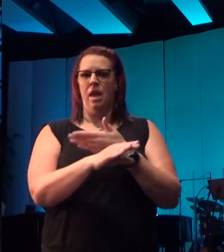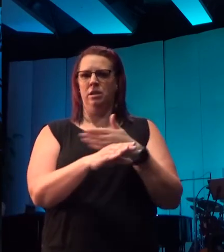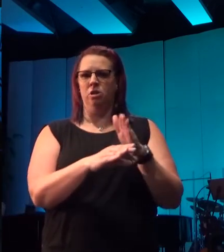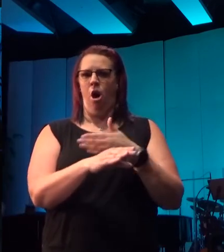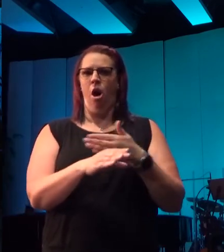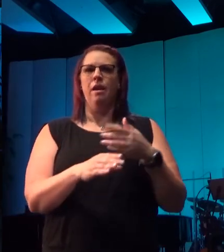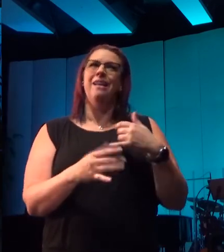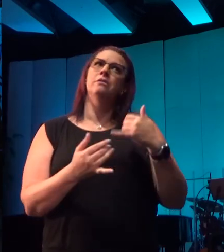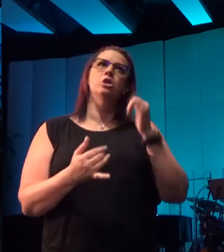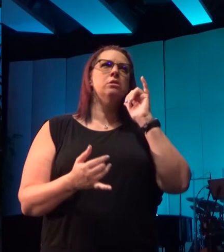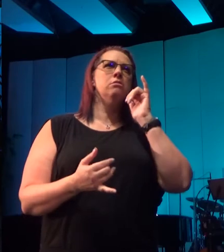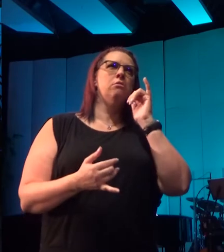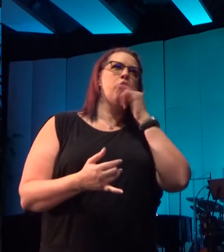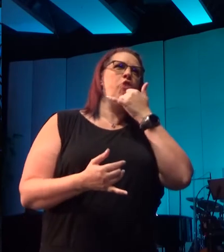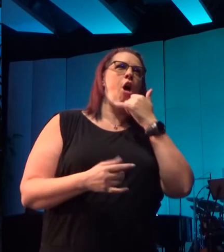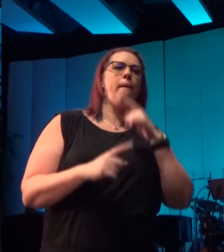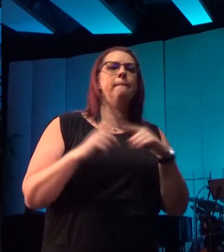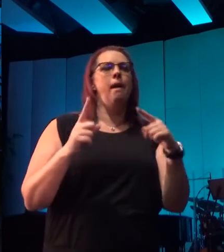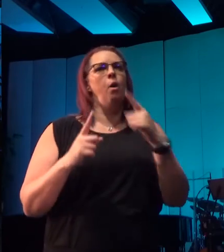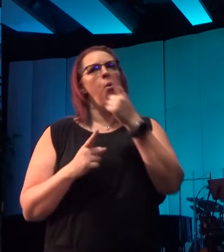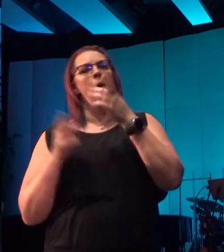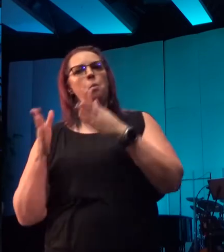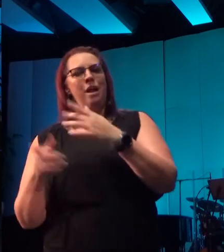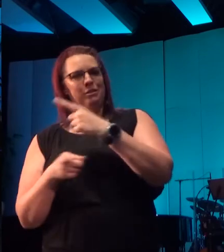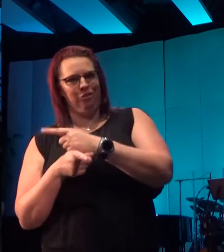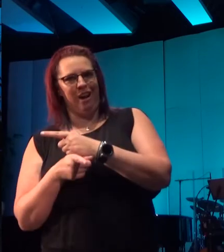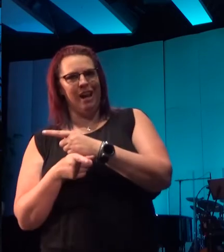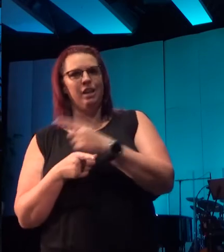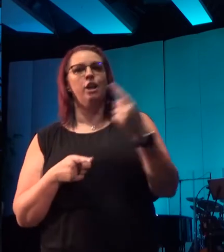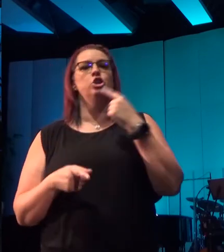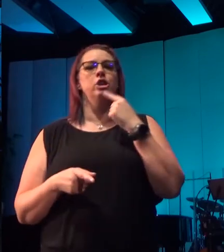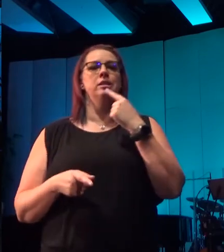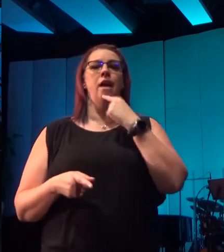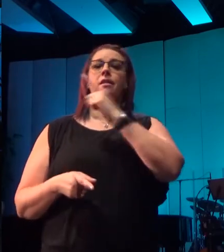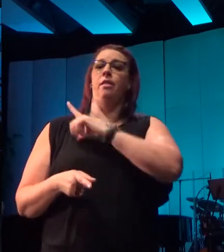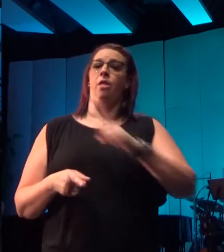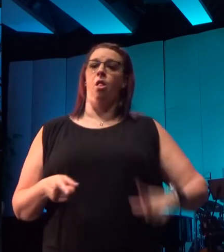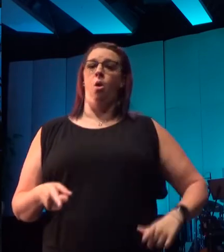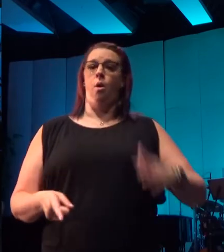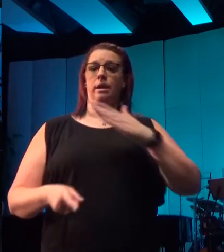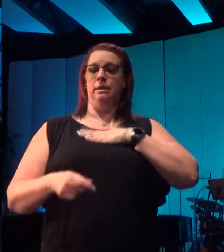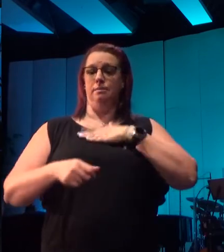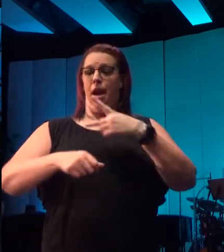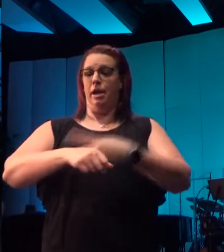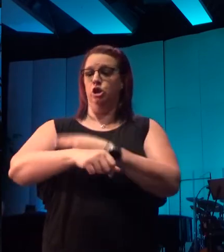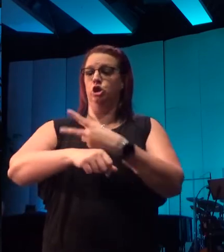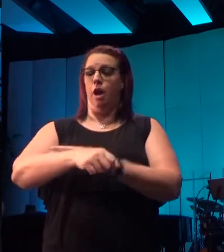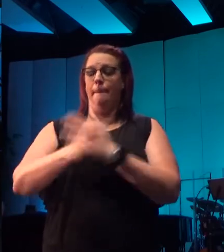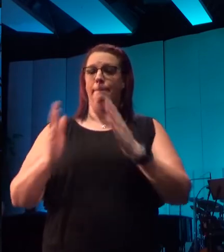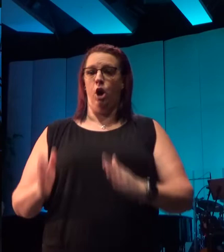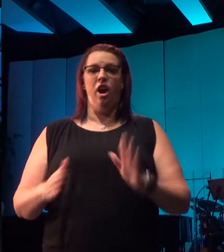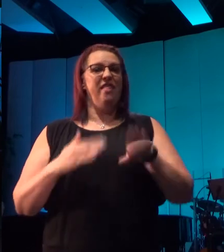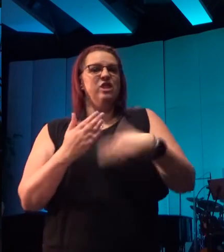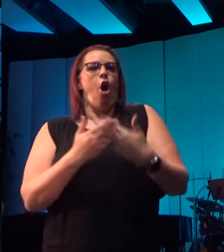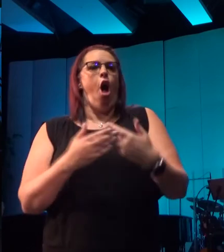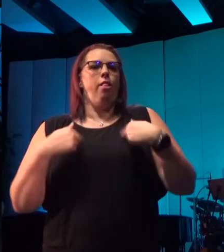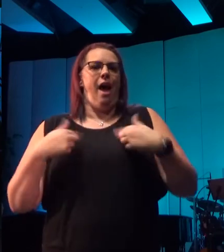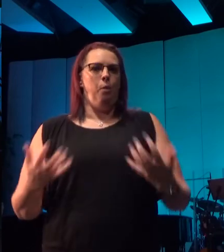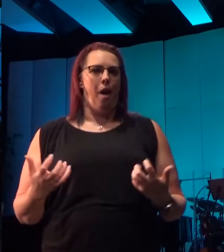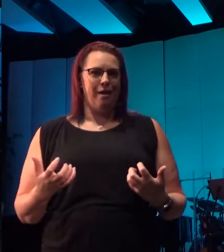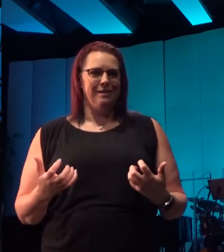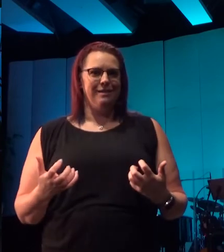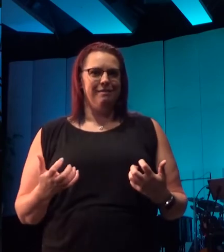in one way I think she got it right. She said, "The Lord is my shepherd, and that's all I want."